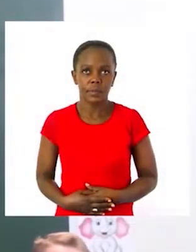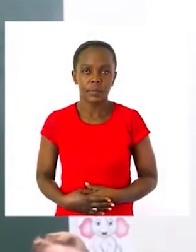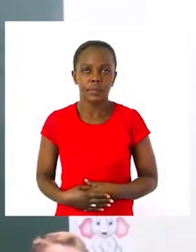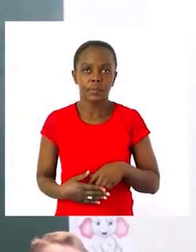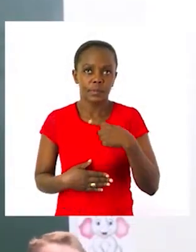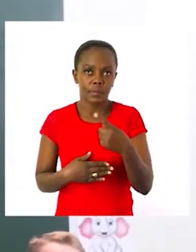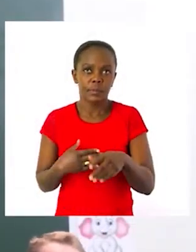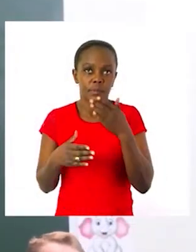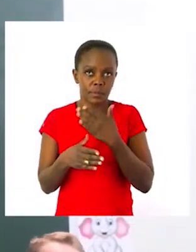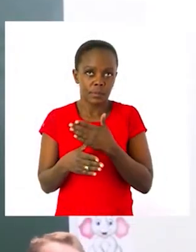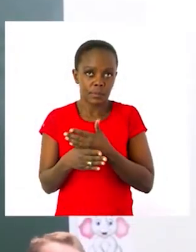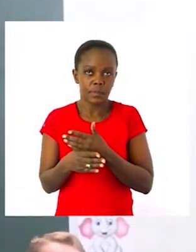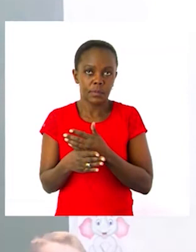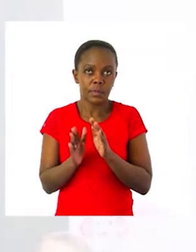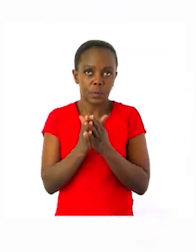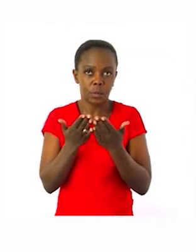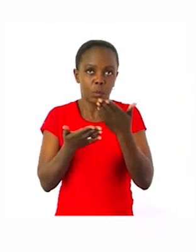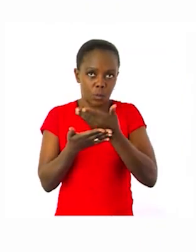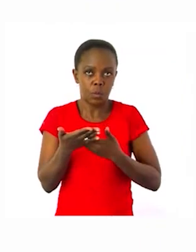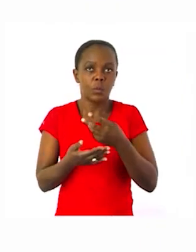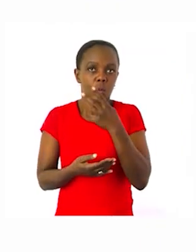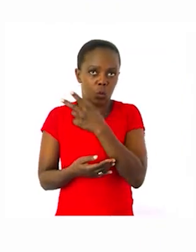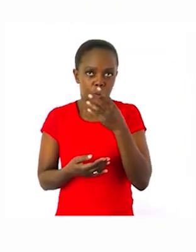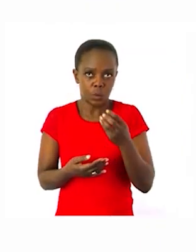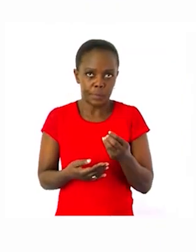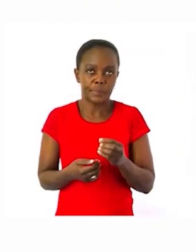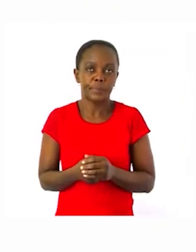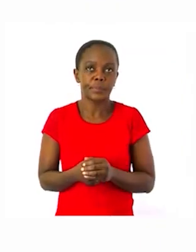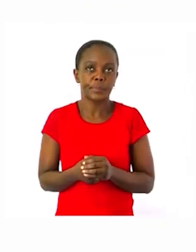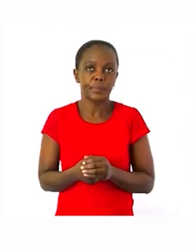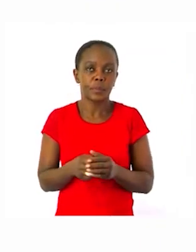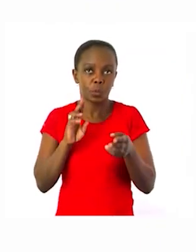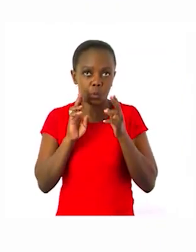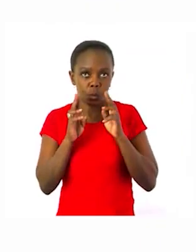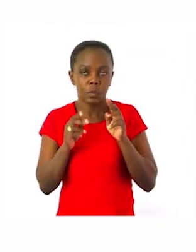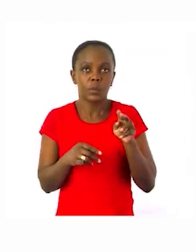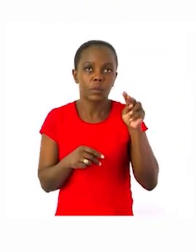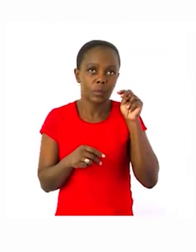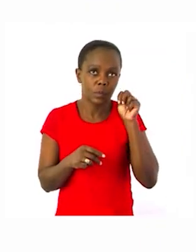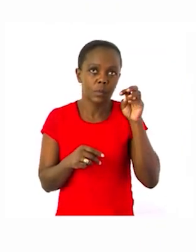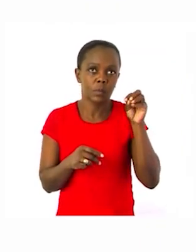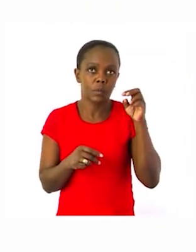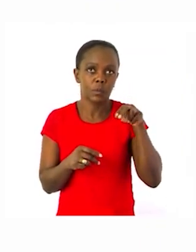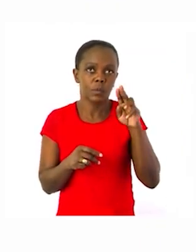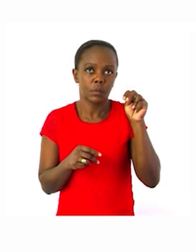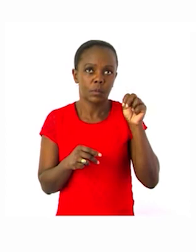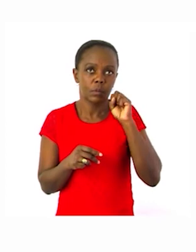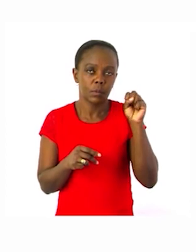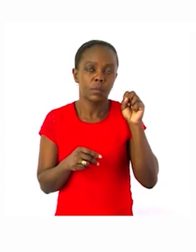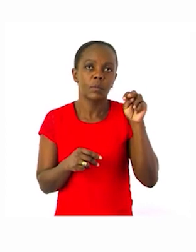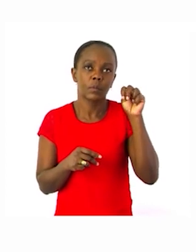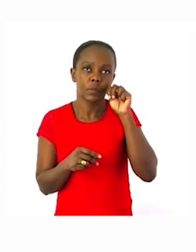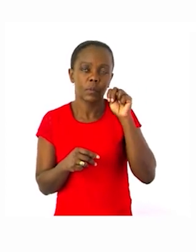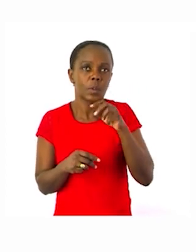Our next lesson is on page 20. We are going to be talking about nouns. Nouns are names